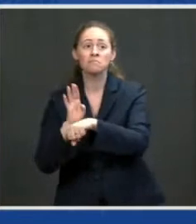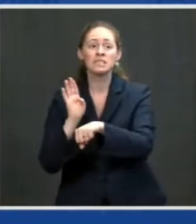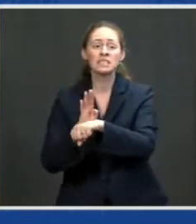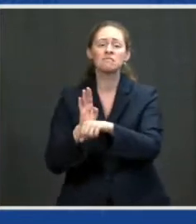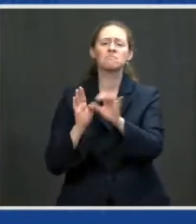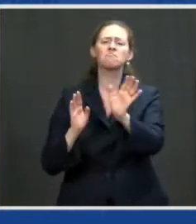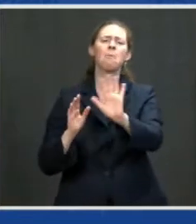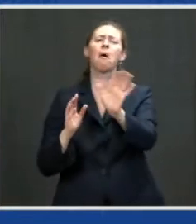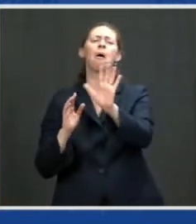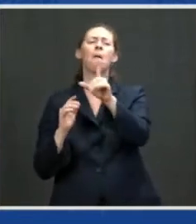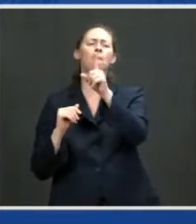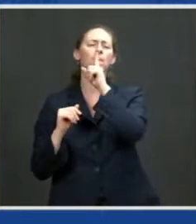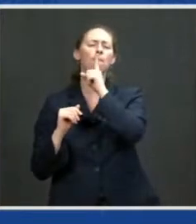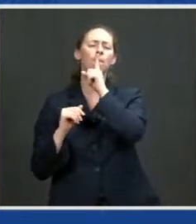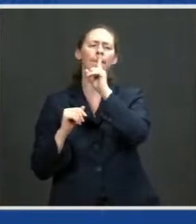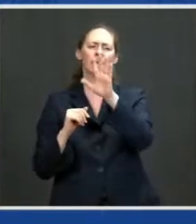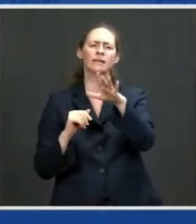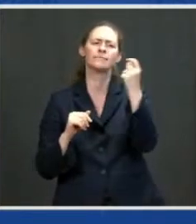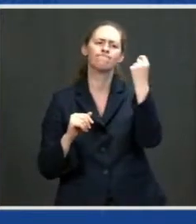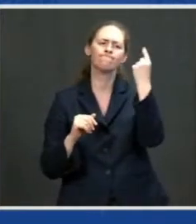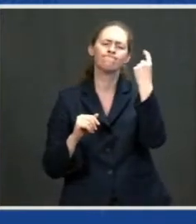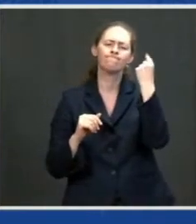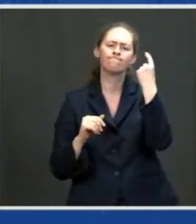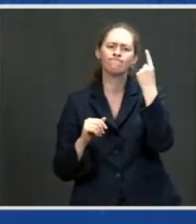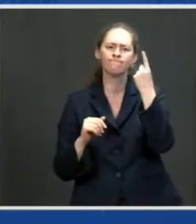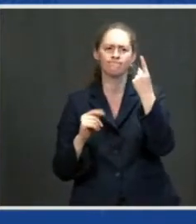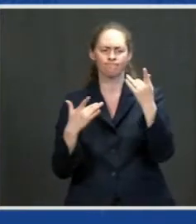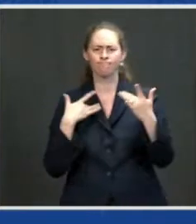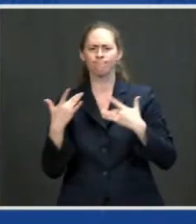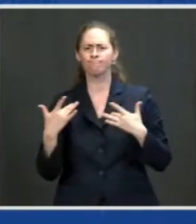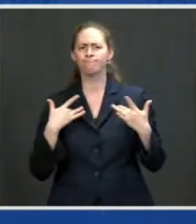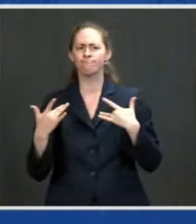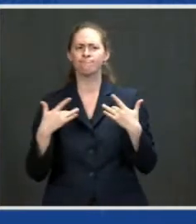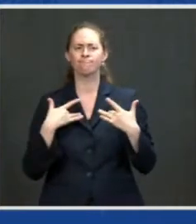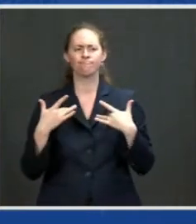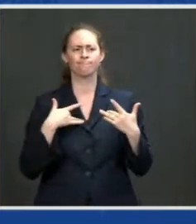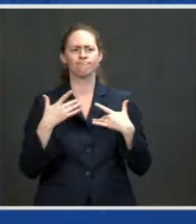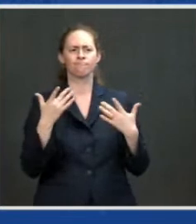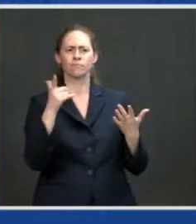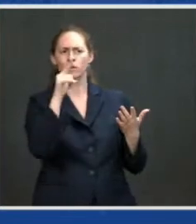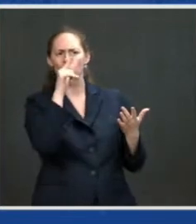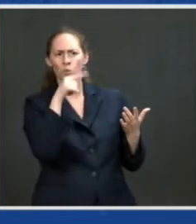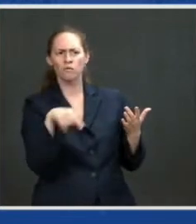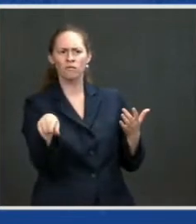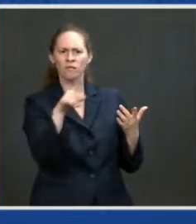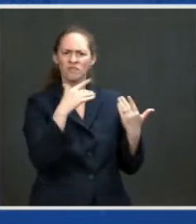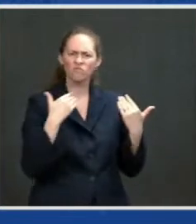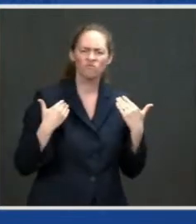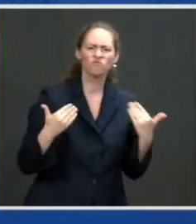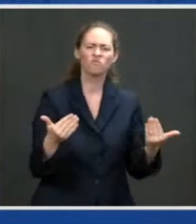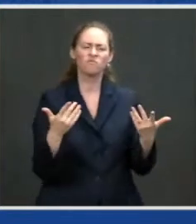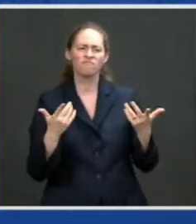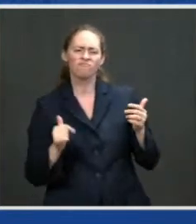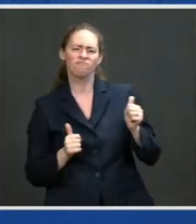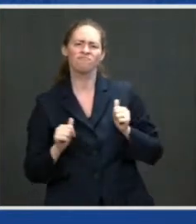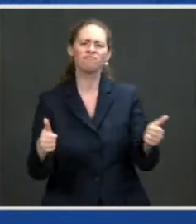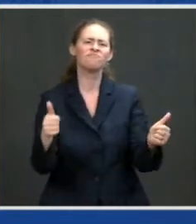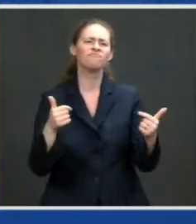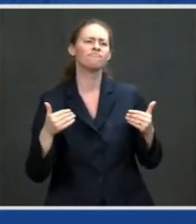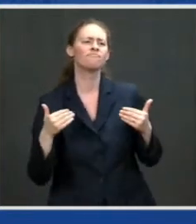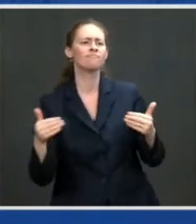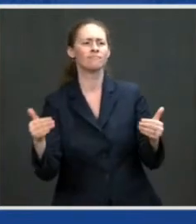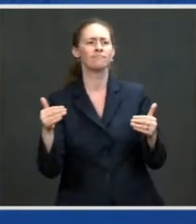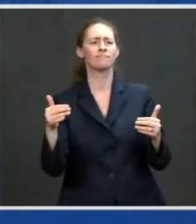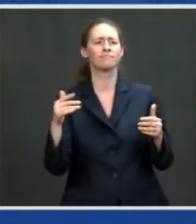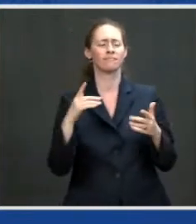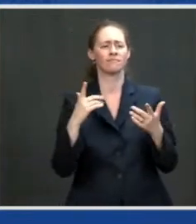should be rewarded for their success and the risks they take. I just think after decades of workers getting a raw deal, it's time they be given a fair shake.